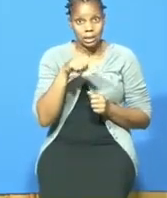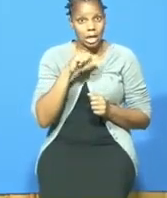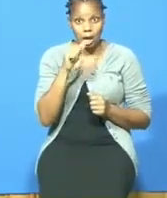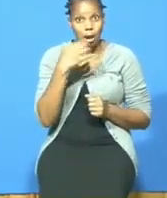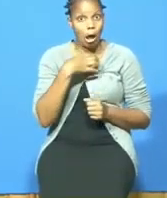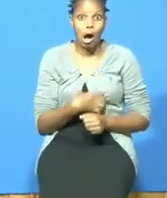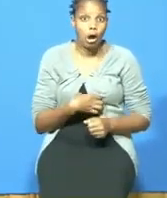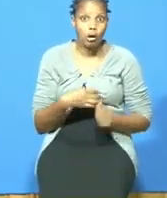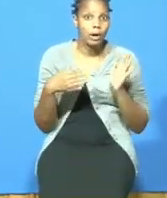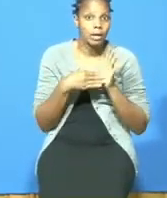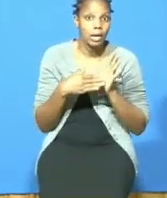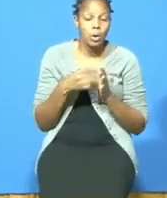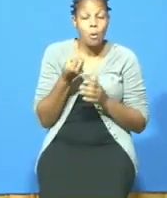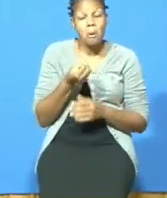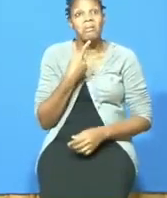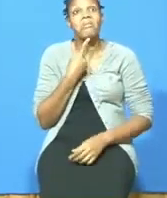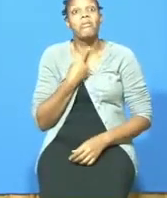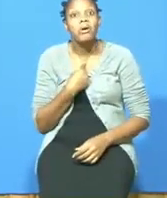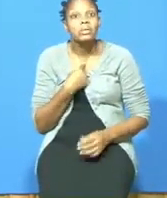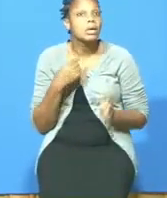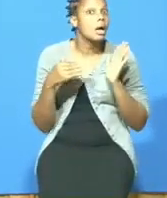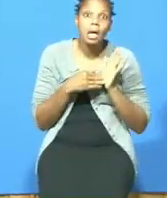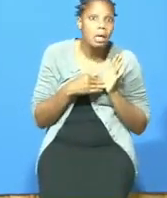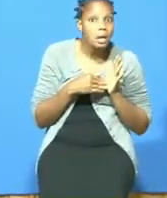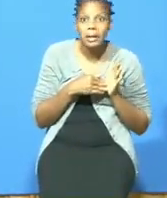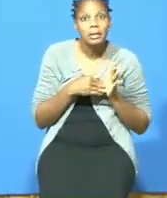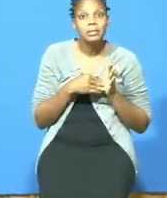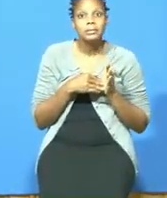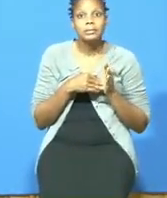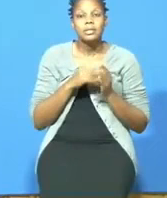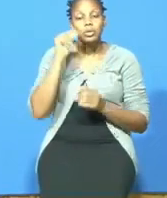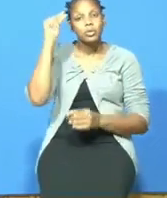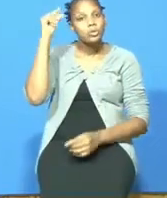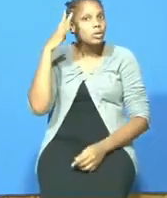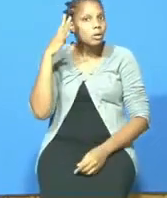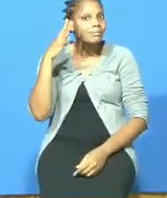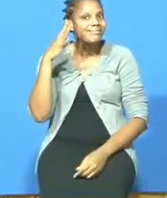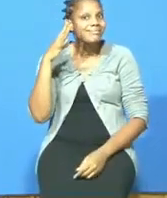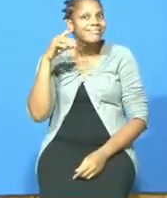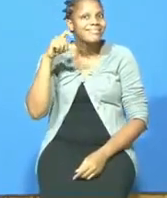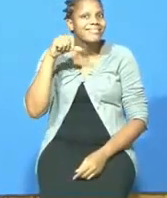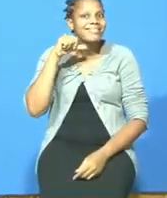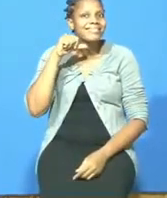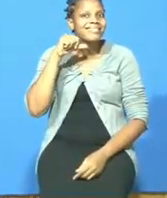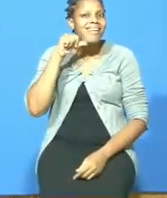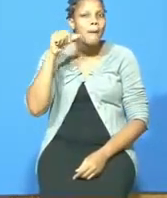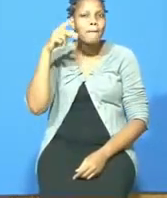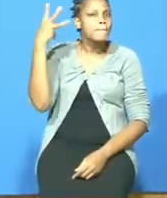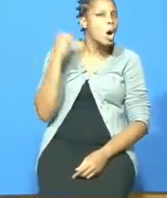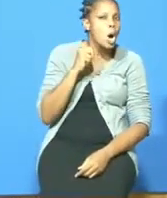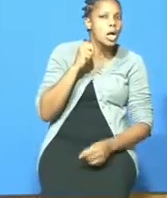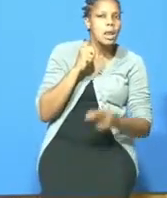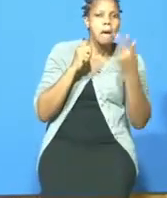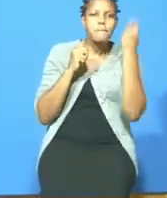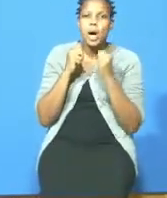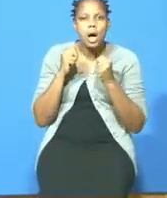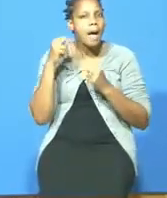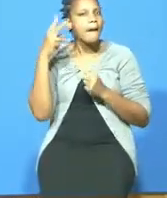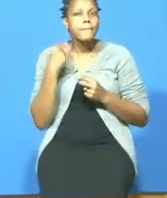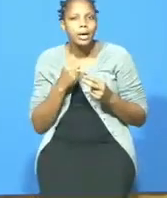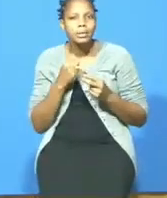anymore nor thirst anymore. The sun shall not strike them no